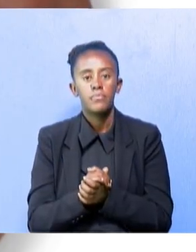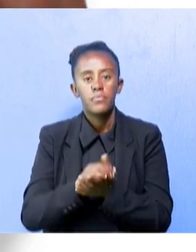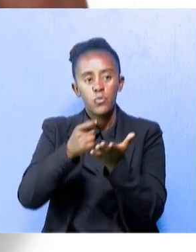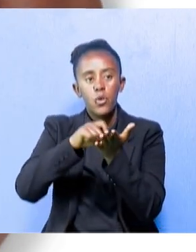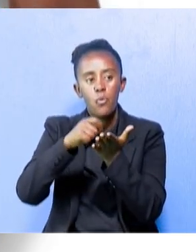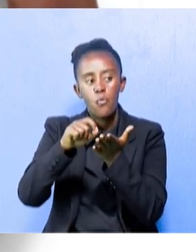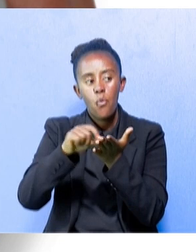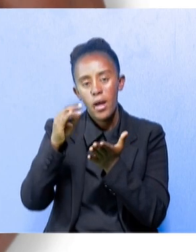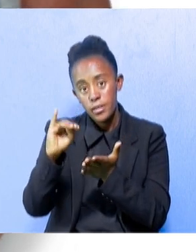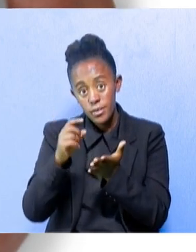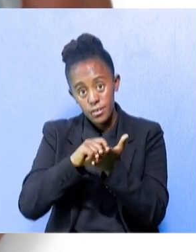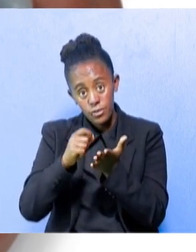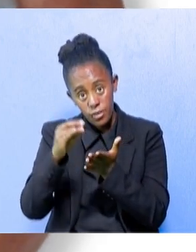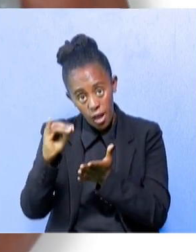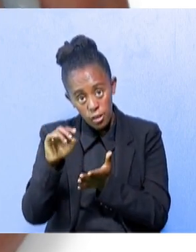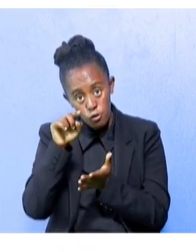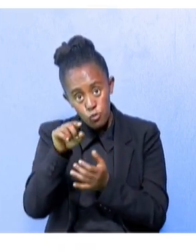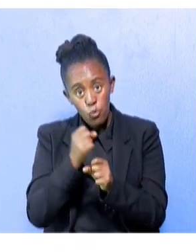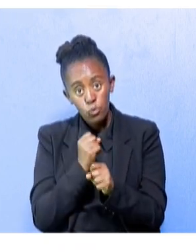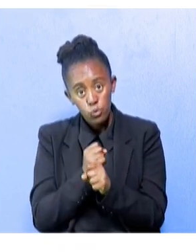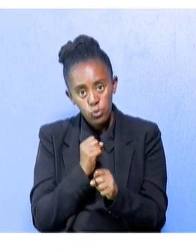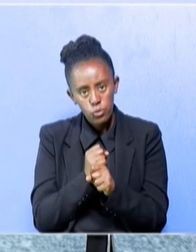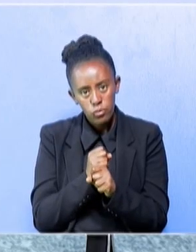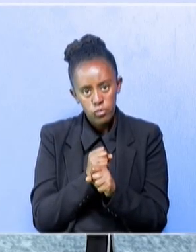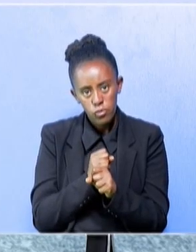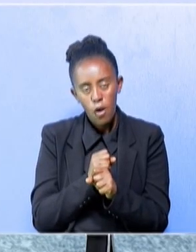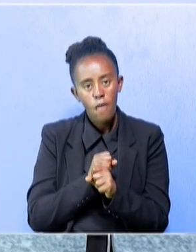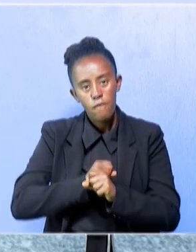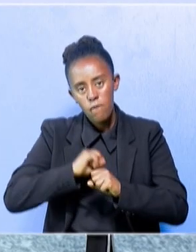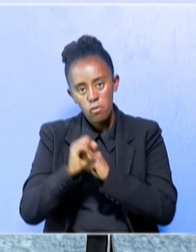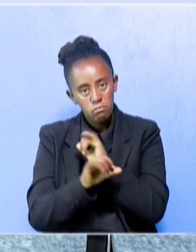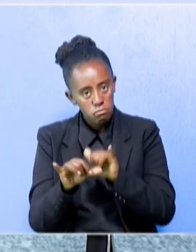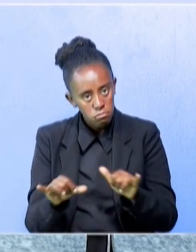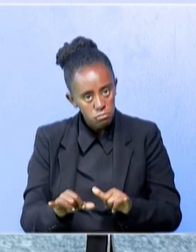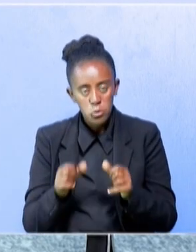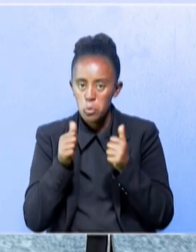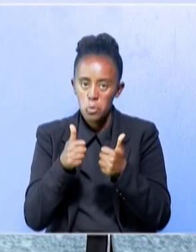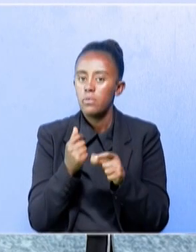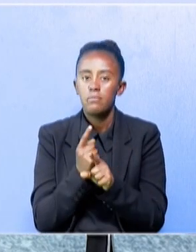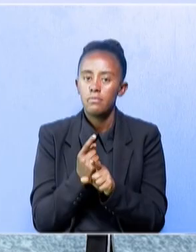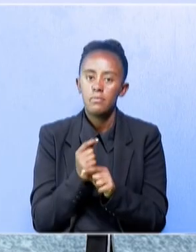writing. If you are doing, your form is like this, you are correct.